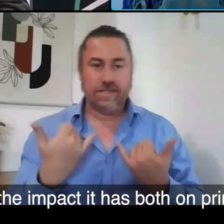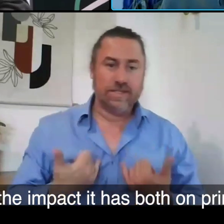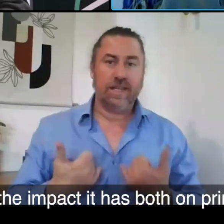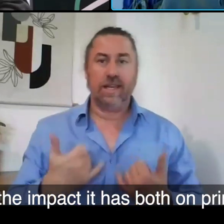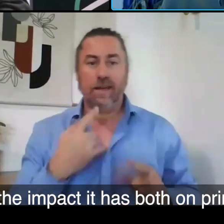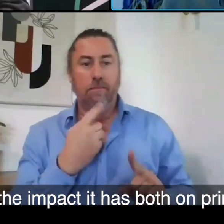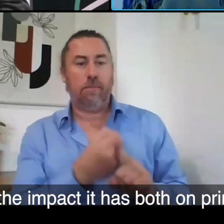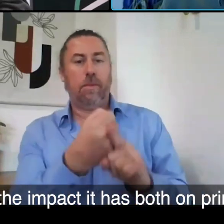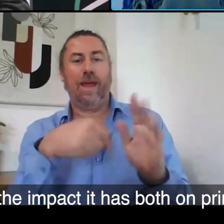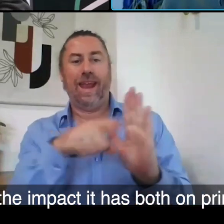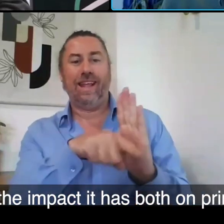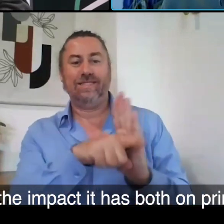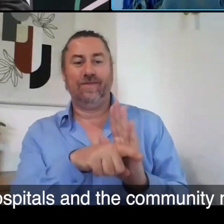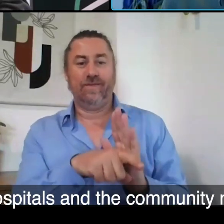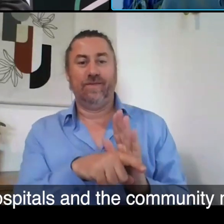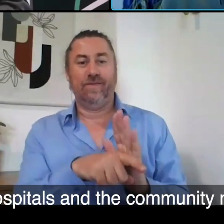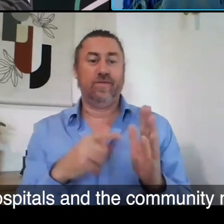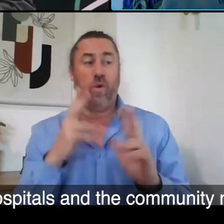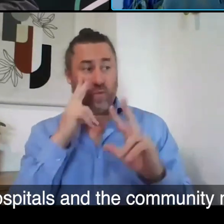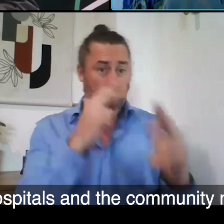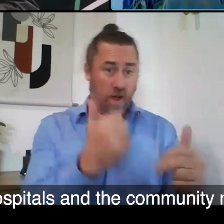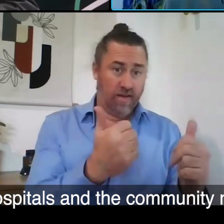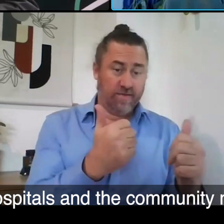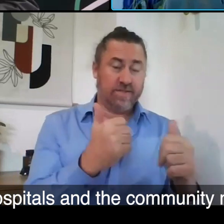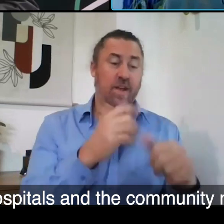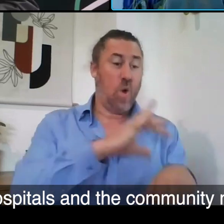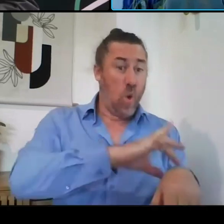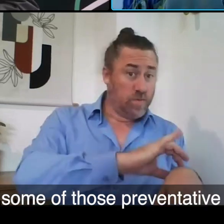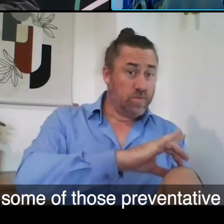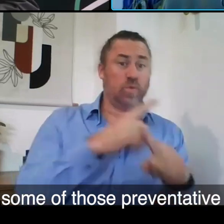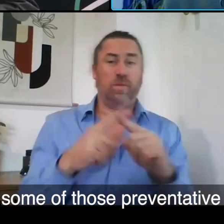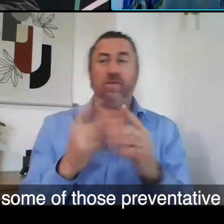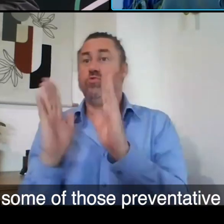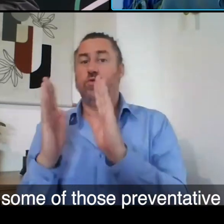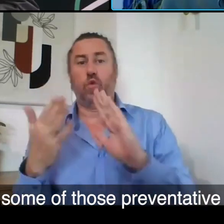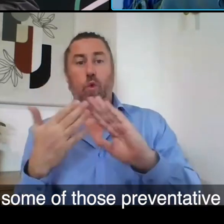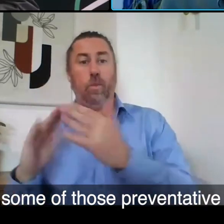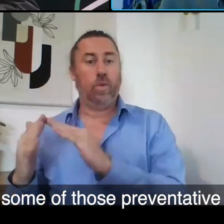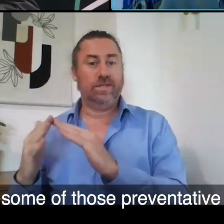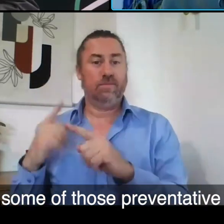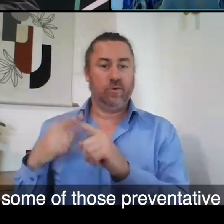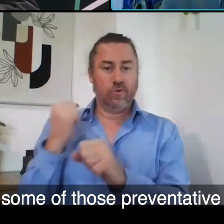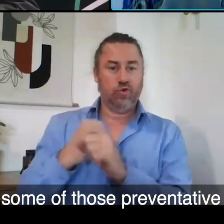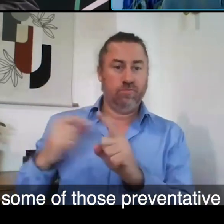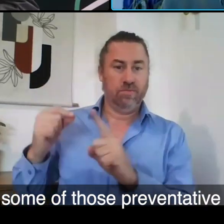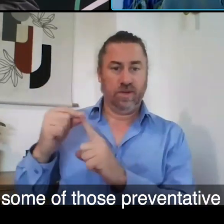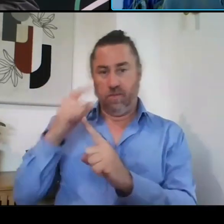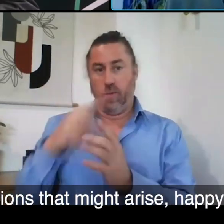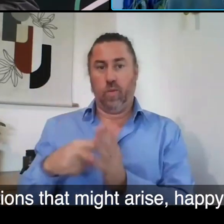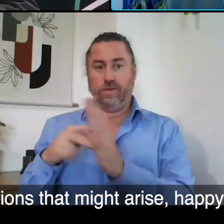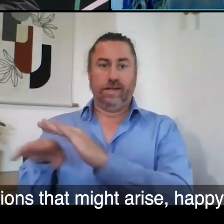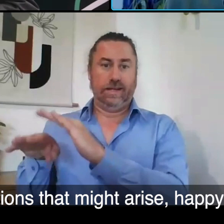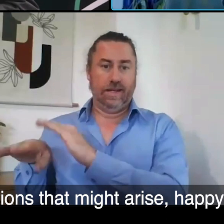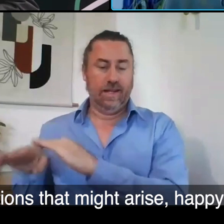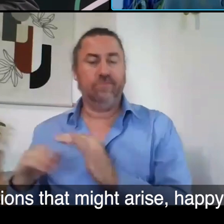we know the impact it has both on primary care as well as our hospitals and the community more broadly. So discussing some of those preventative therapies and